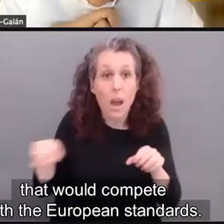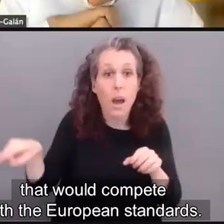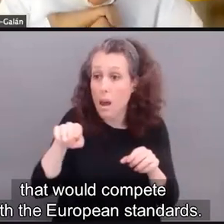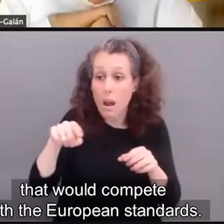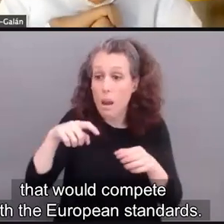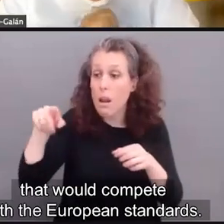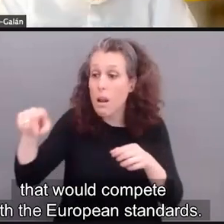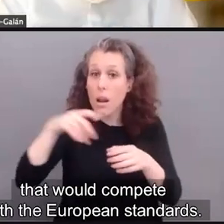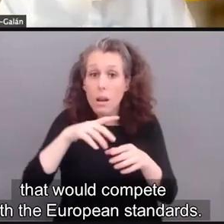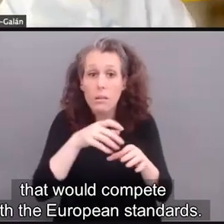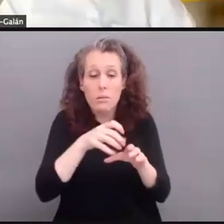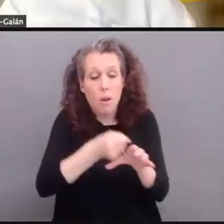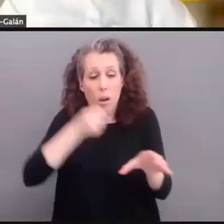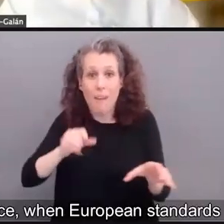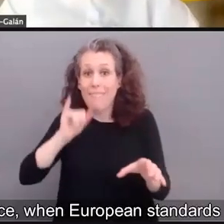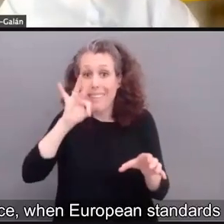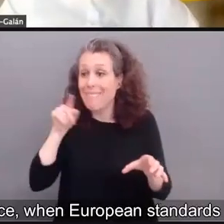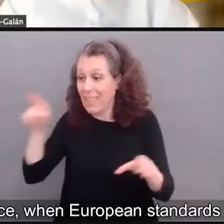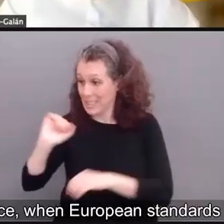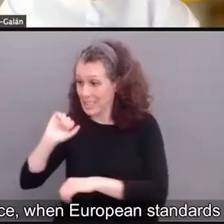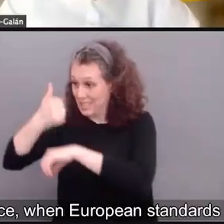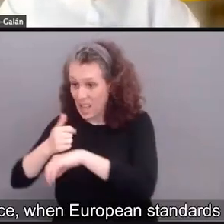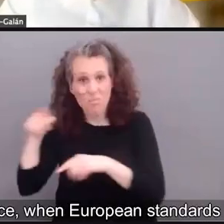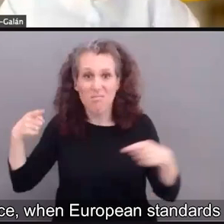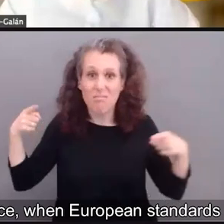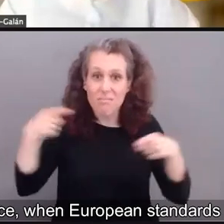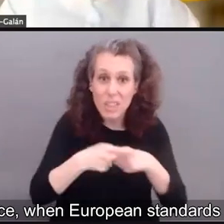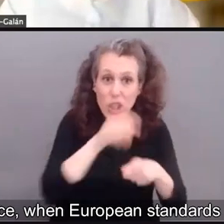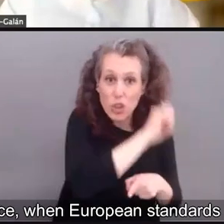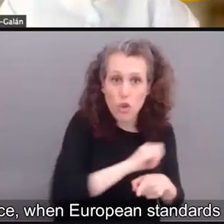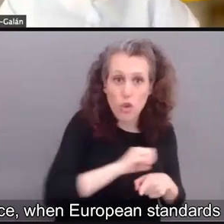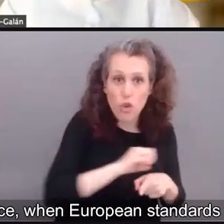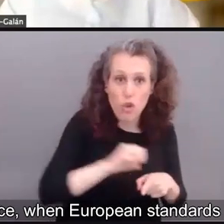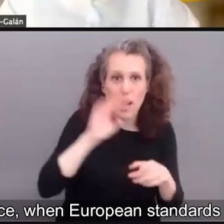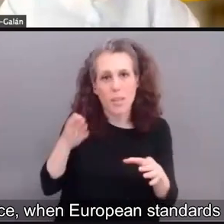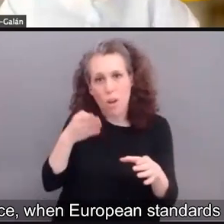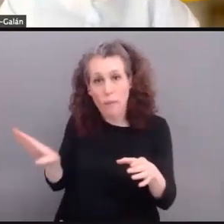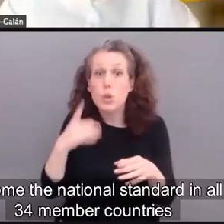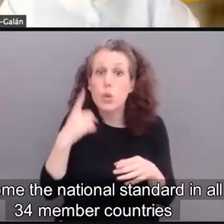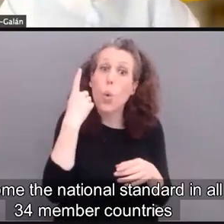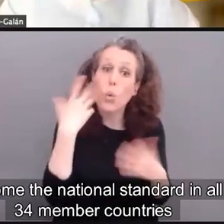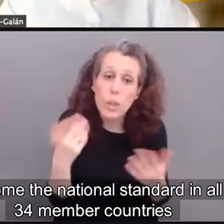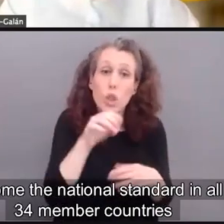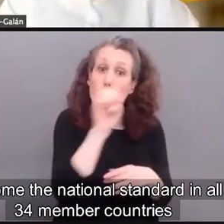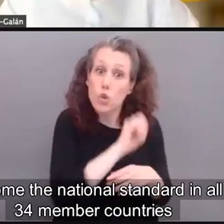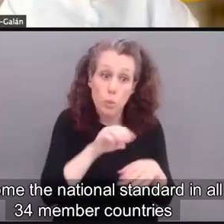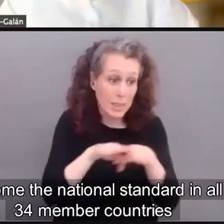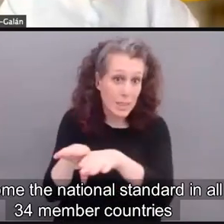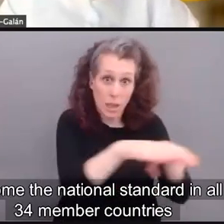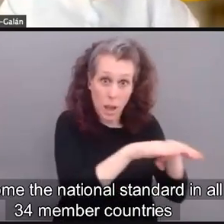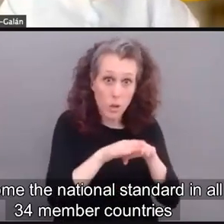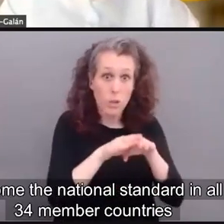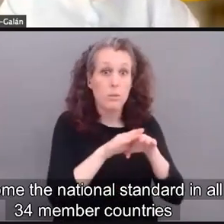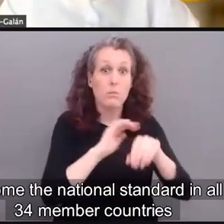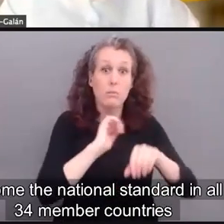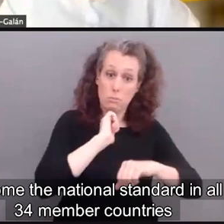conflict with the European standards. Hence, one European standards becomes the national